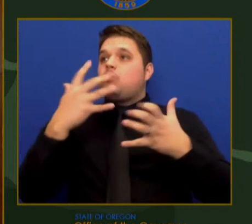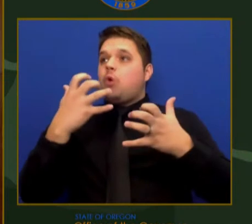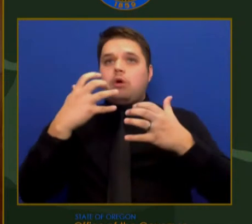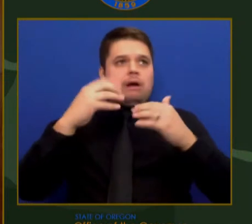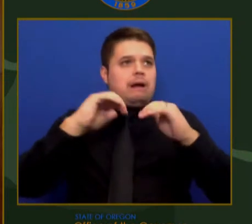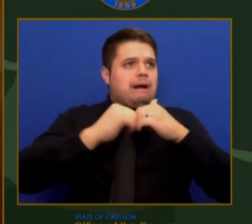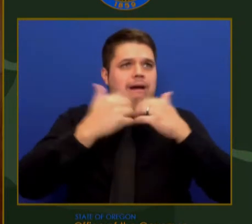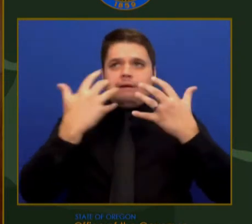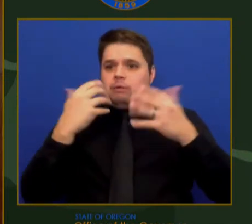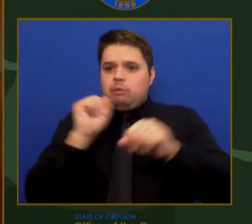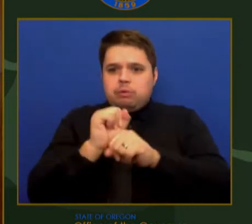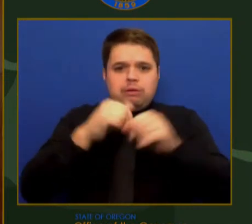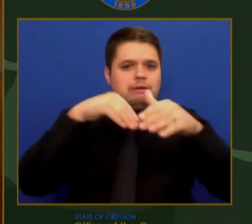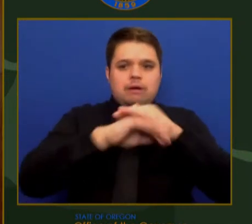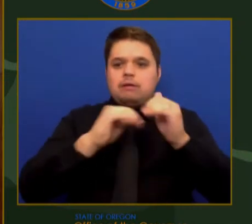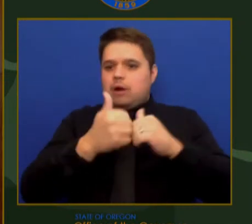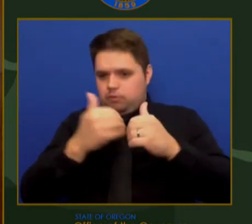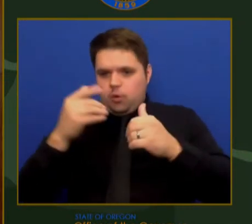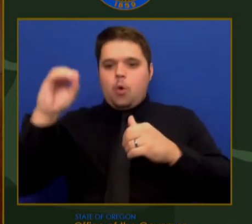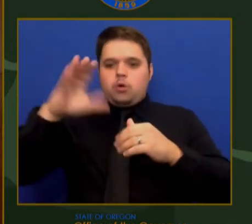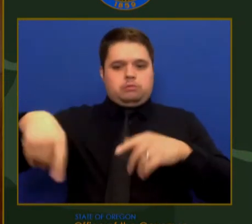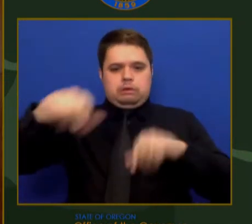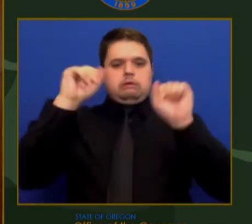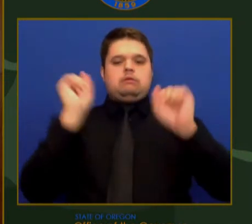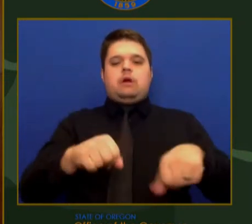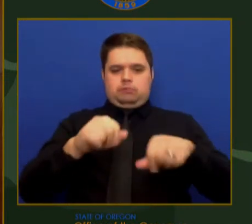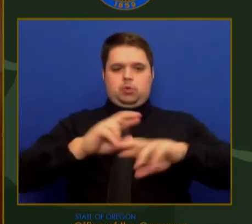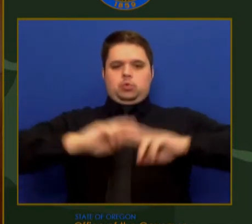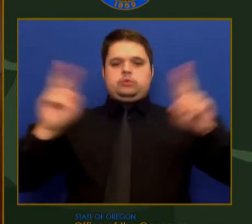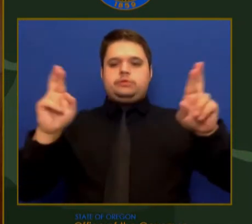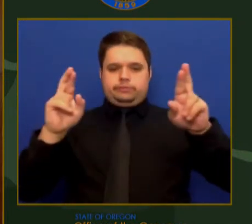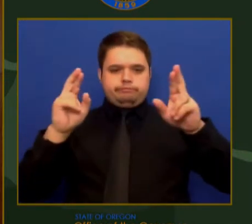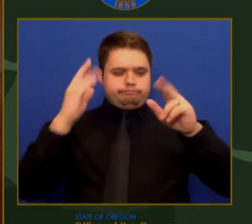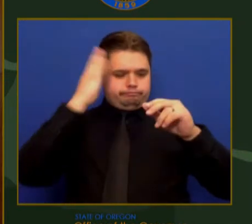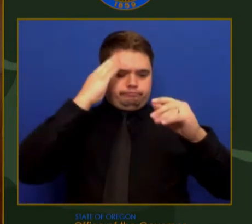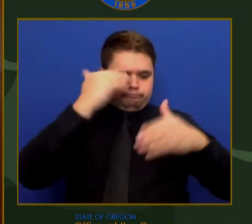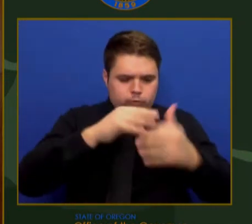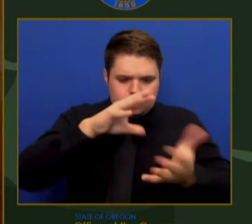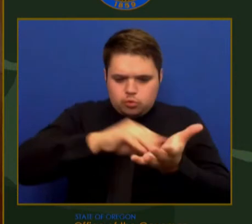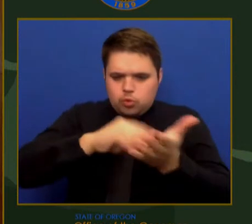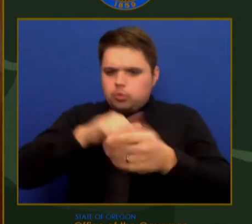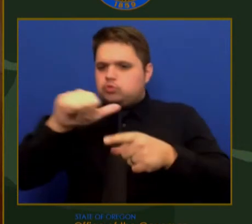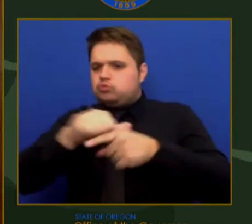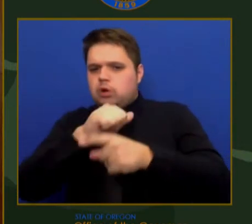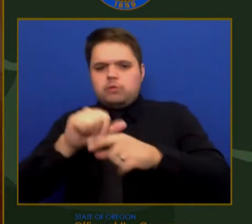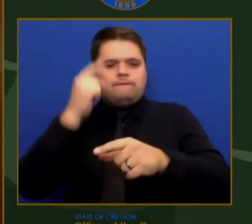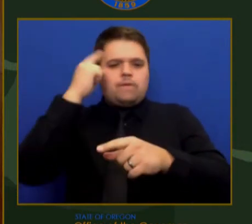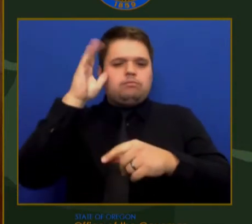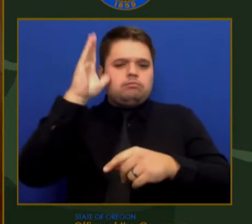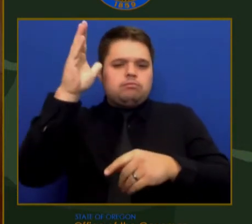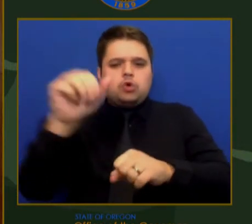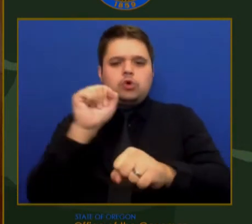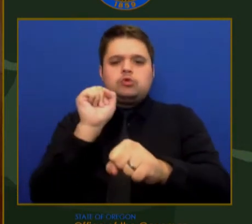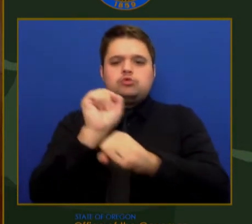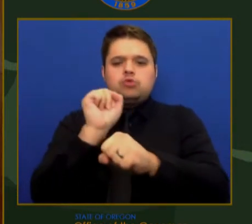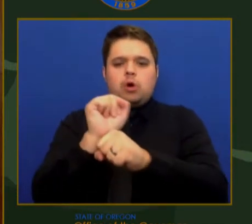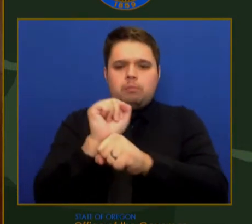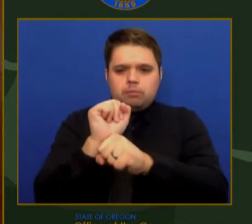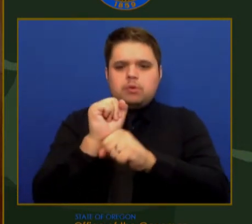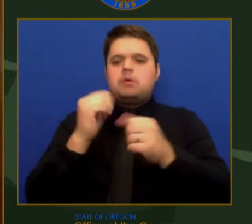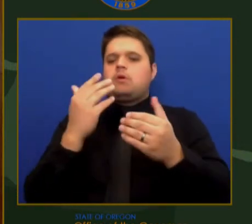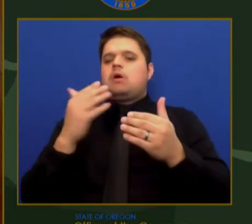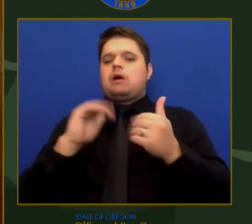back on their feet with no cost construction training and career advancement support.